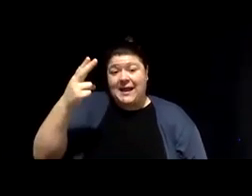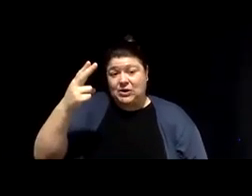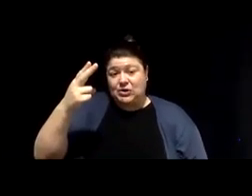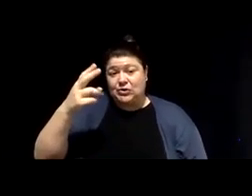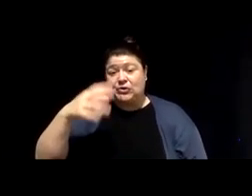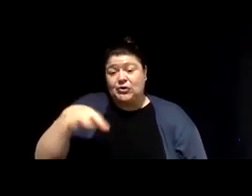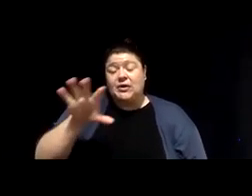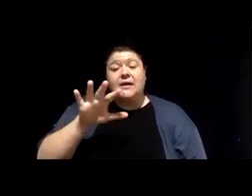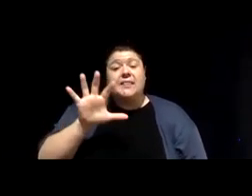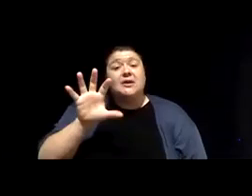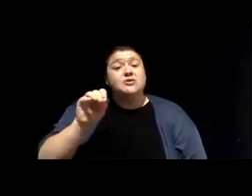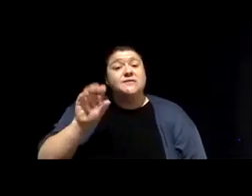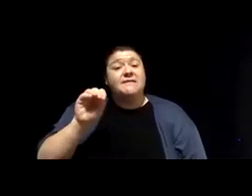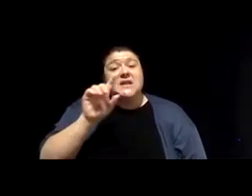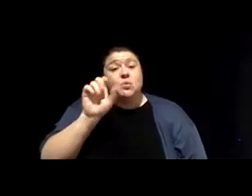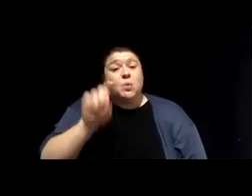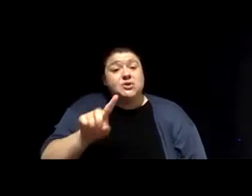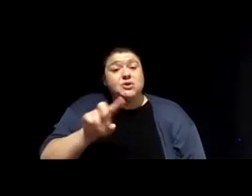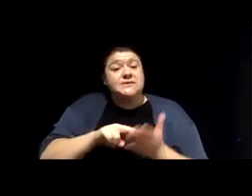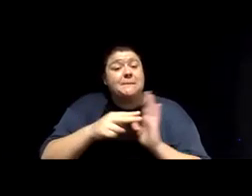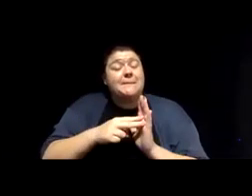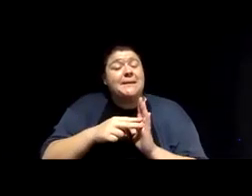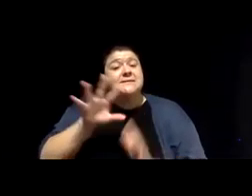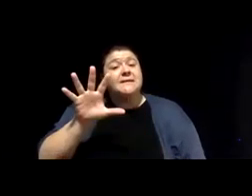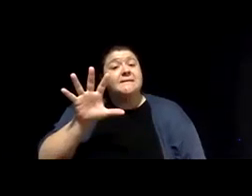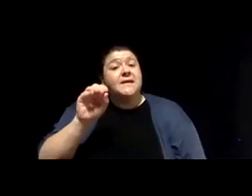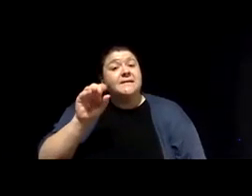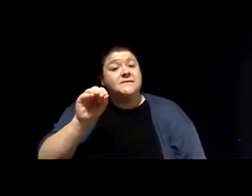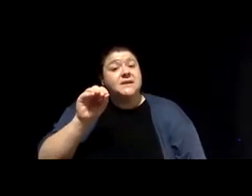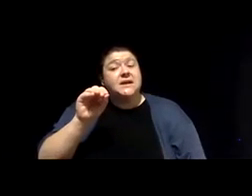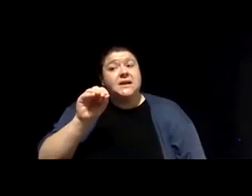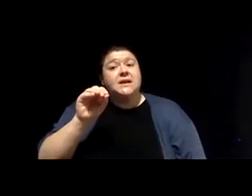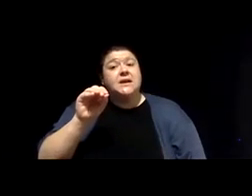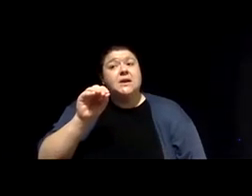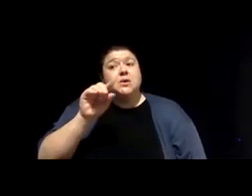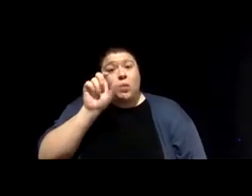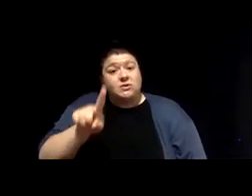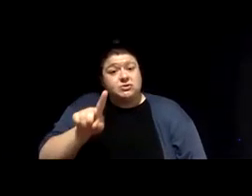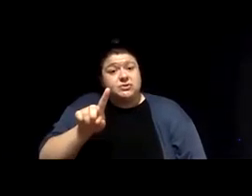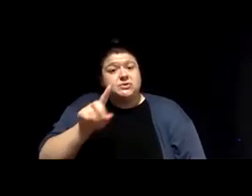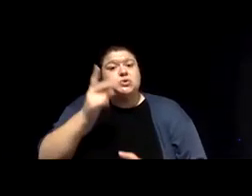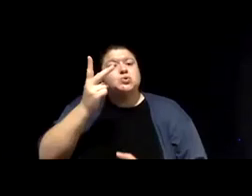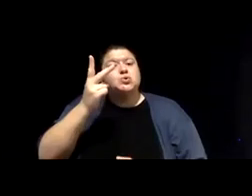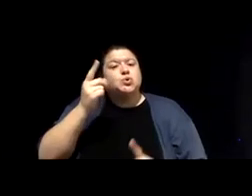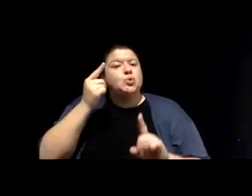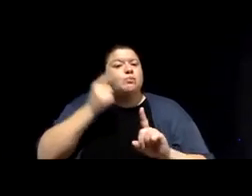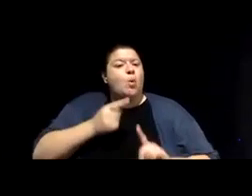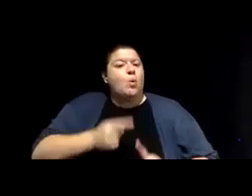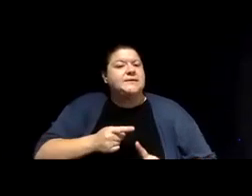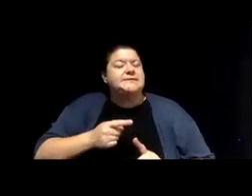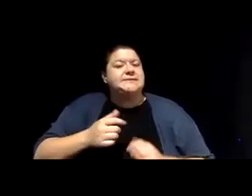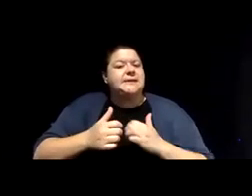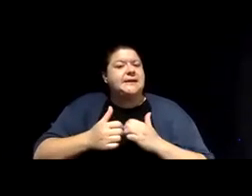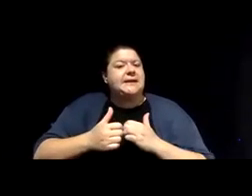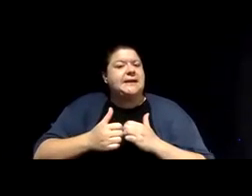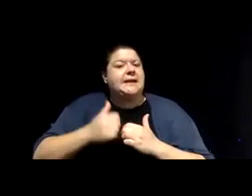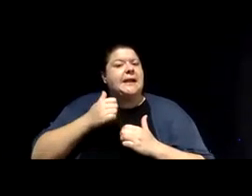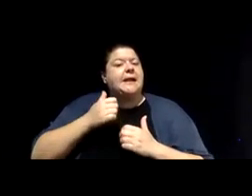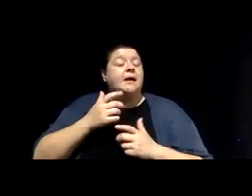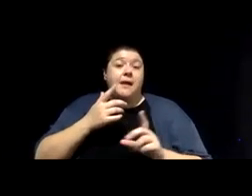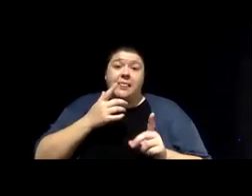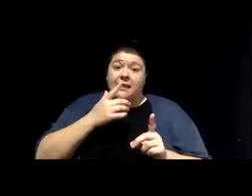50 questions, that means that each question is worth 2 points. So you can pass, or rather you